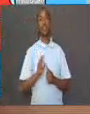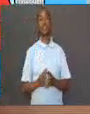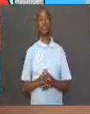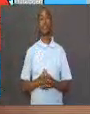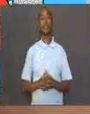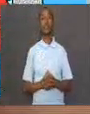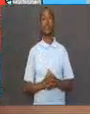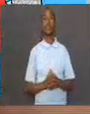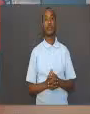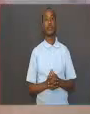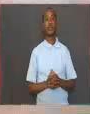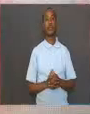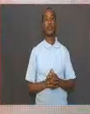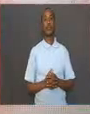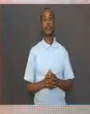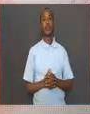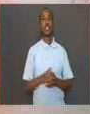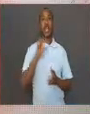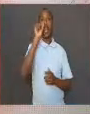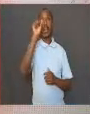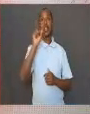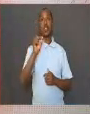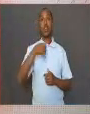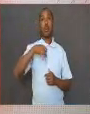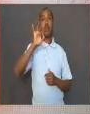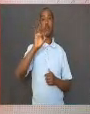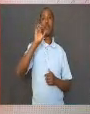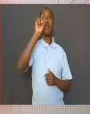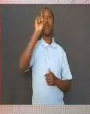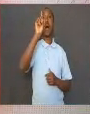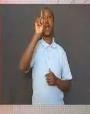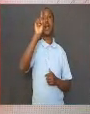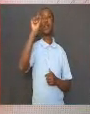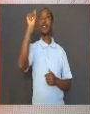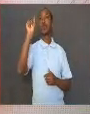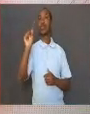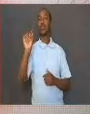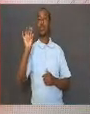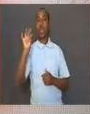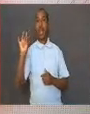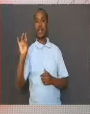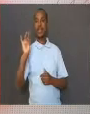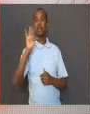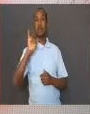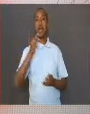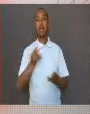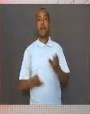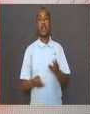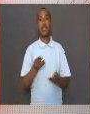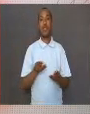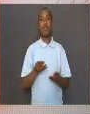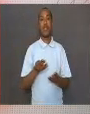88.8% oxygen, a ratio of 1 to 8